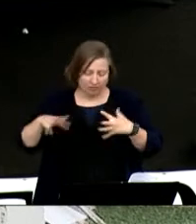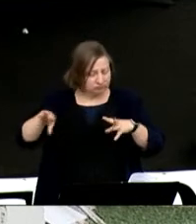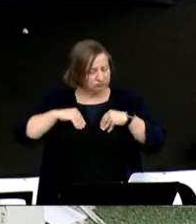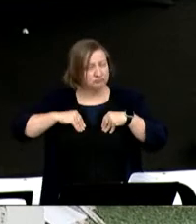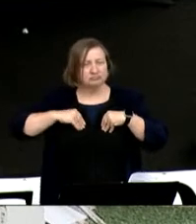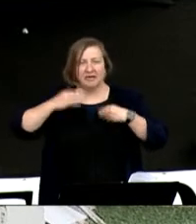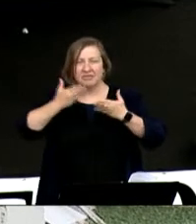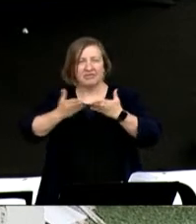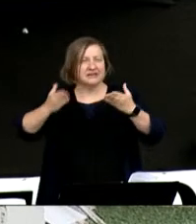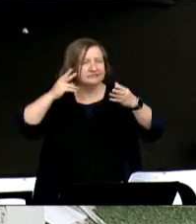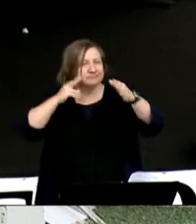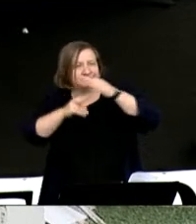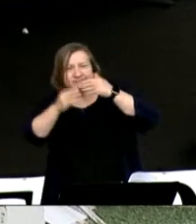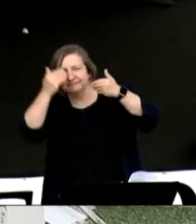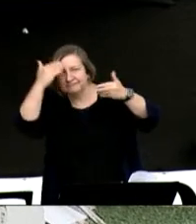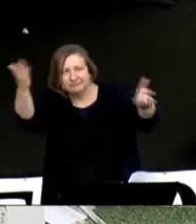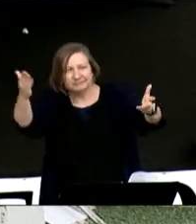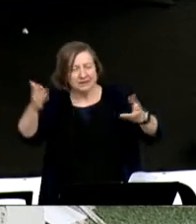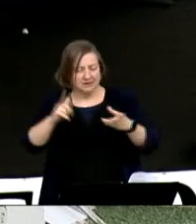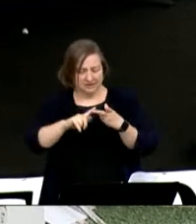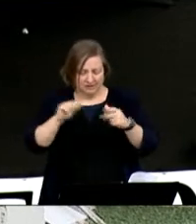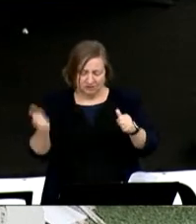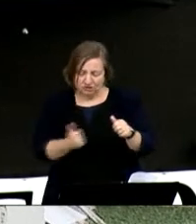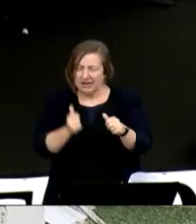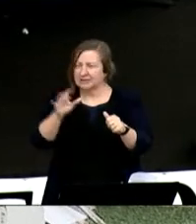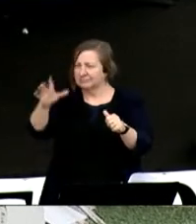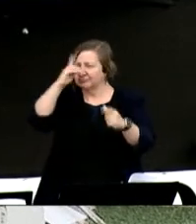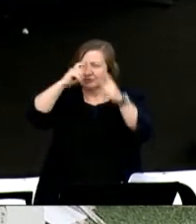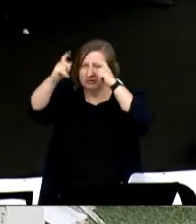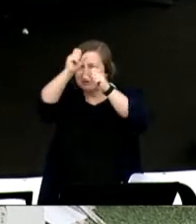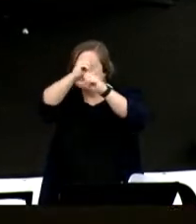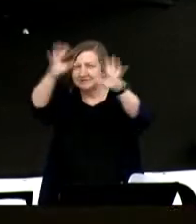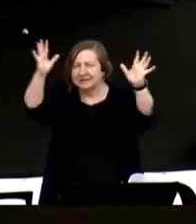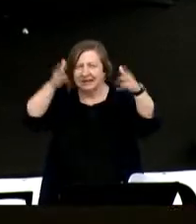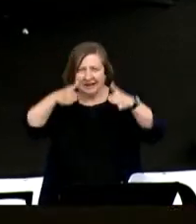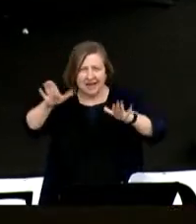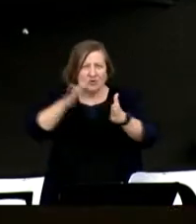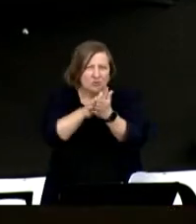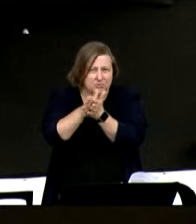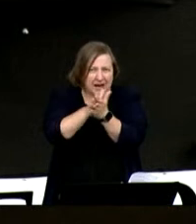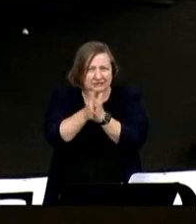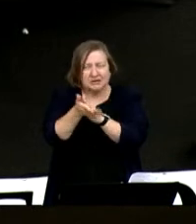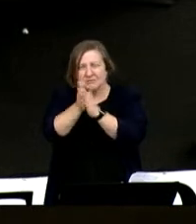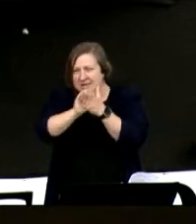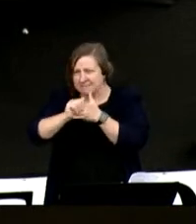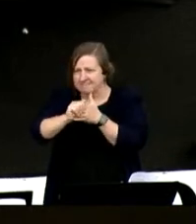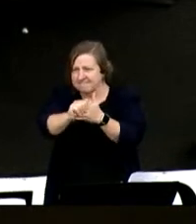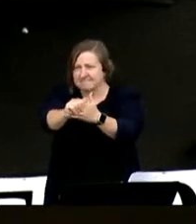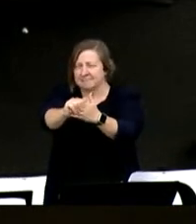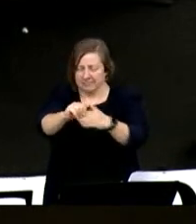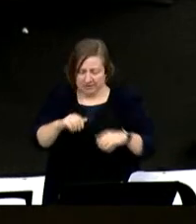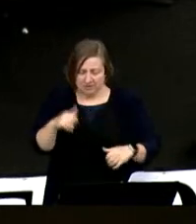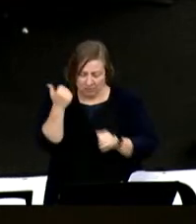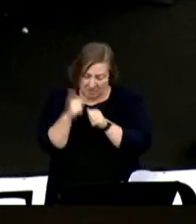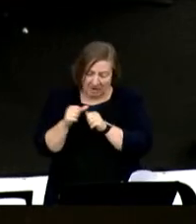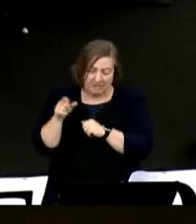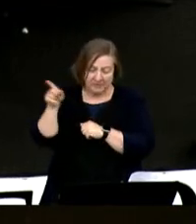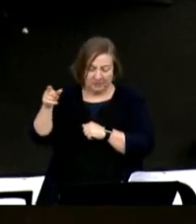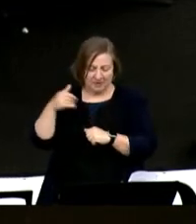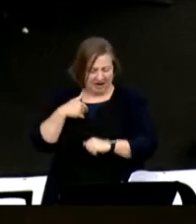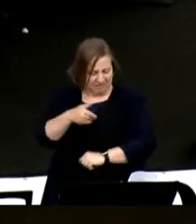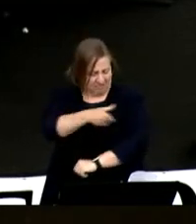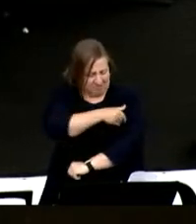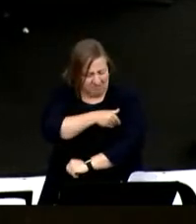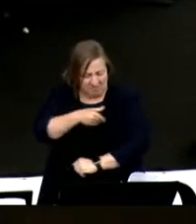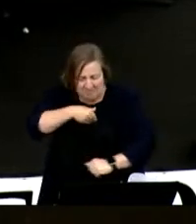unknown, chase your dreams, and let your passion be your compass. Remember, you possess the power to shape your